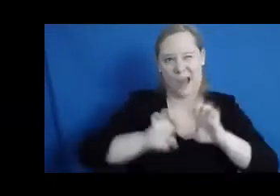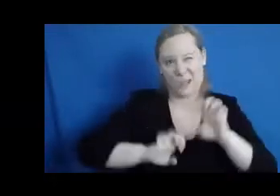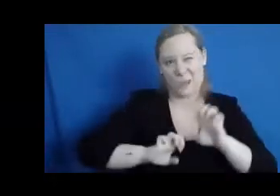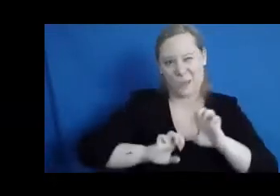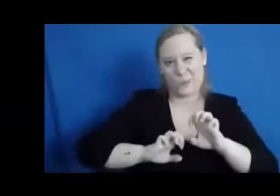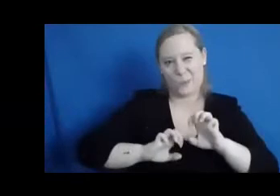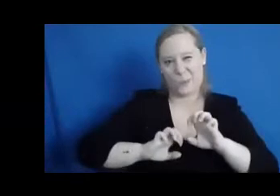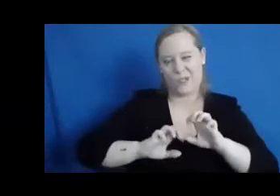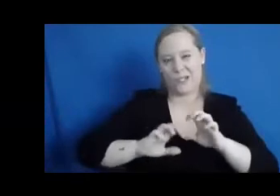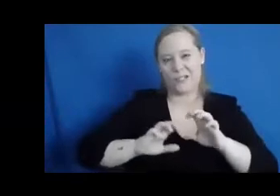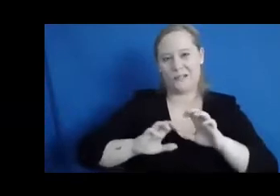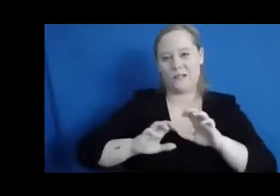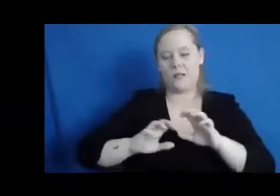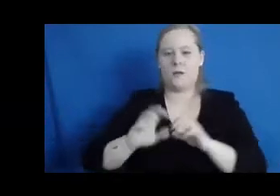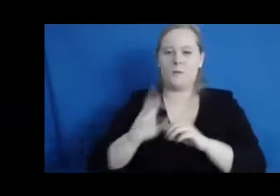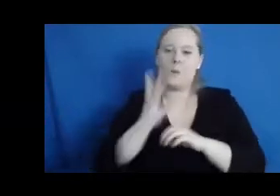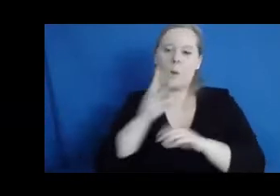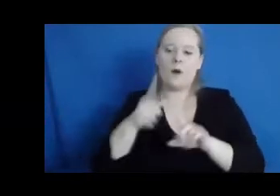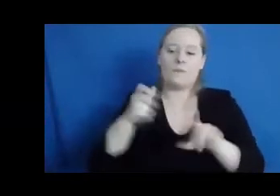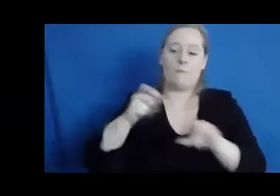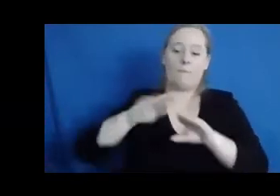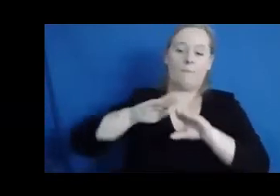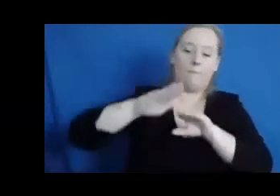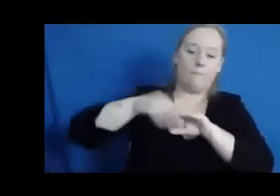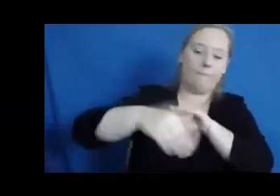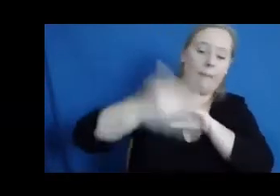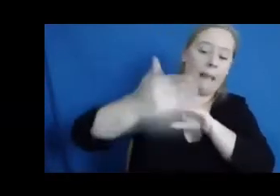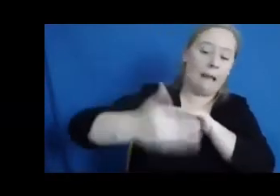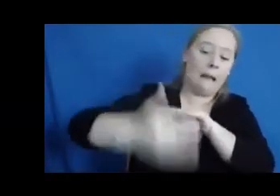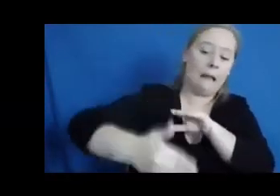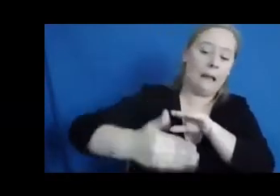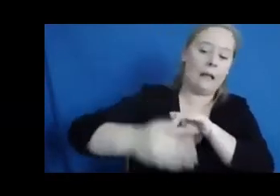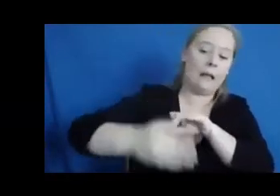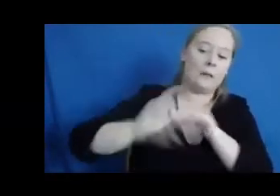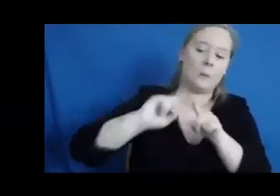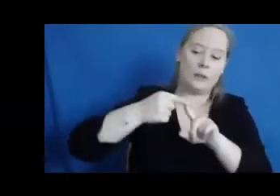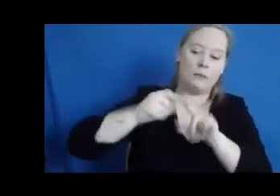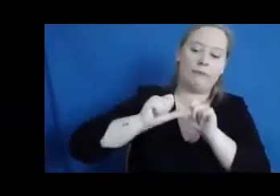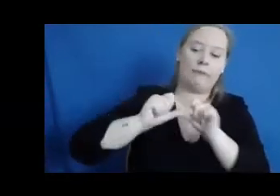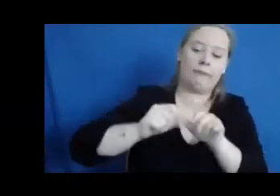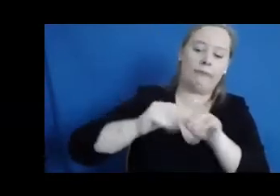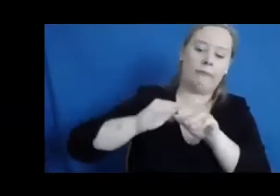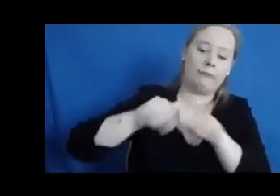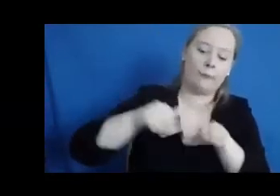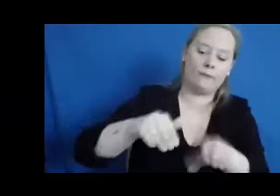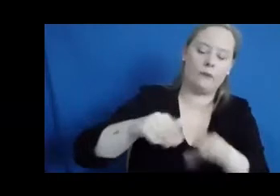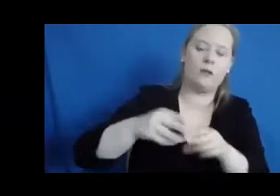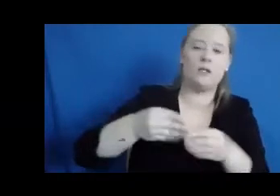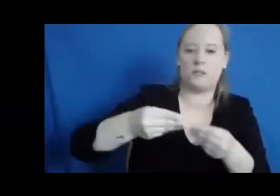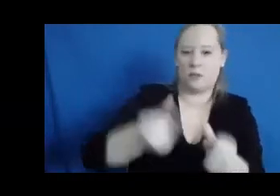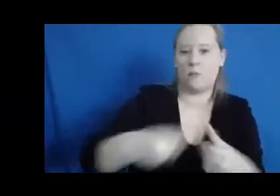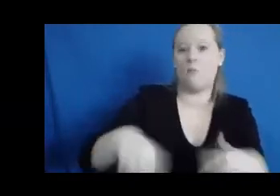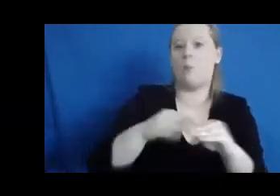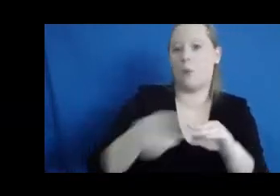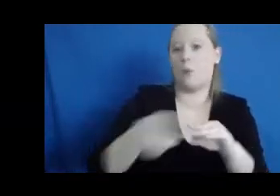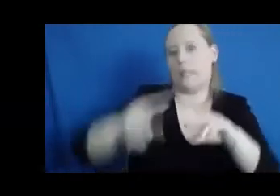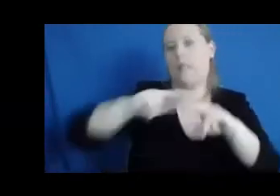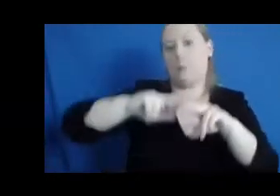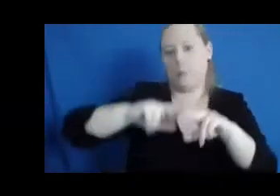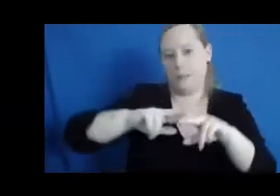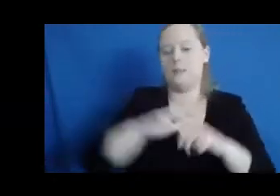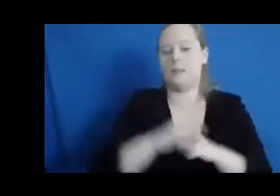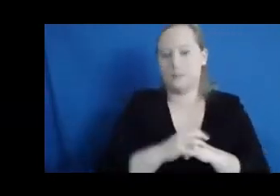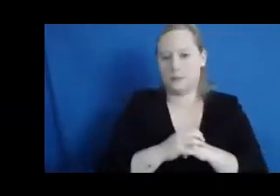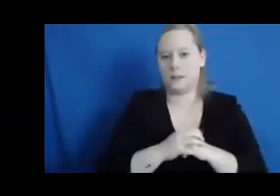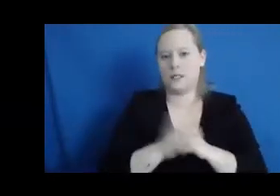gradient changes that we see. So as you go further downriver, we see increases in total dissolved solids and sulfate. And so this kind of